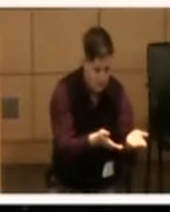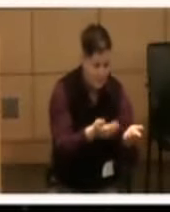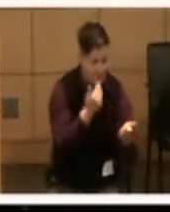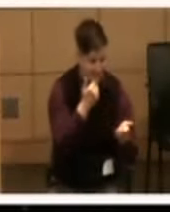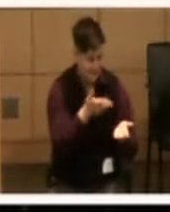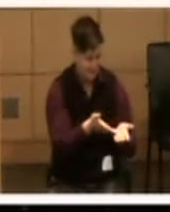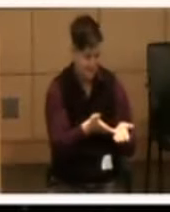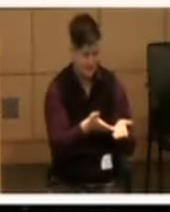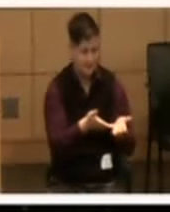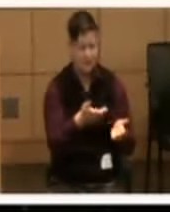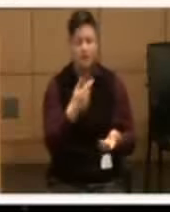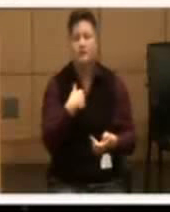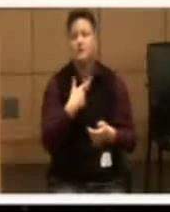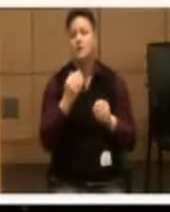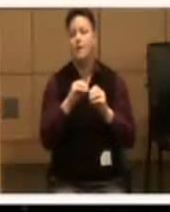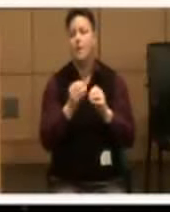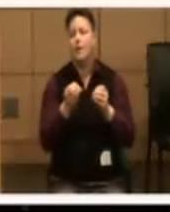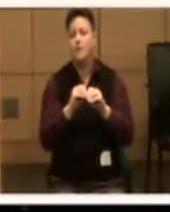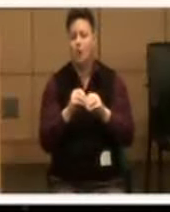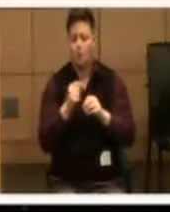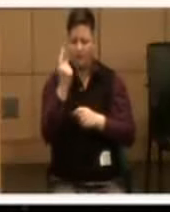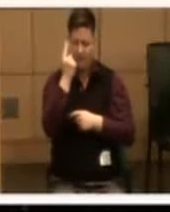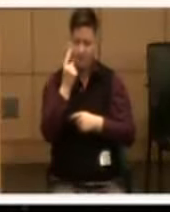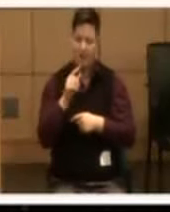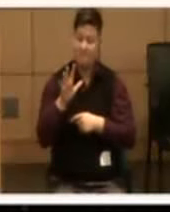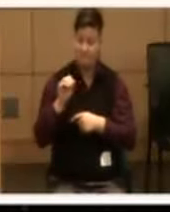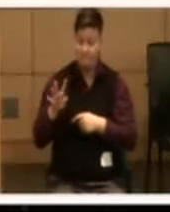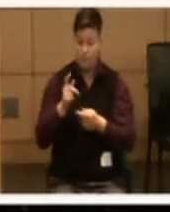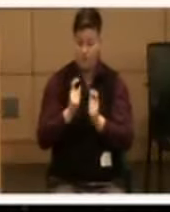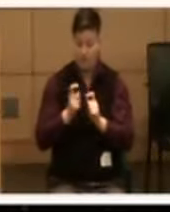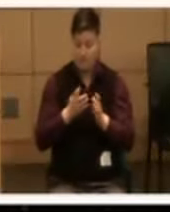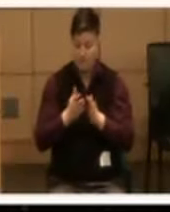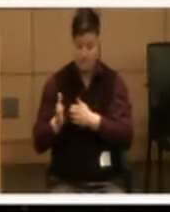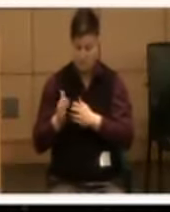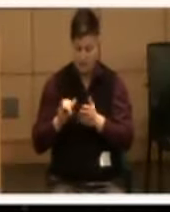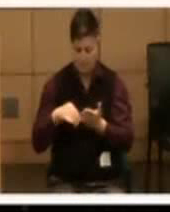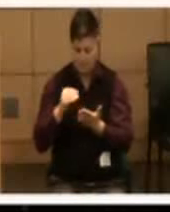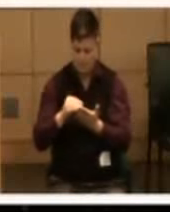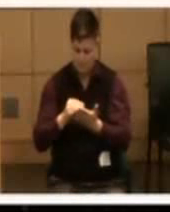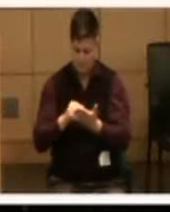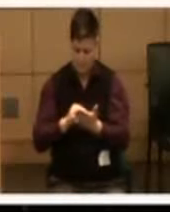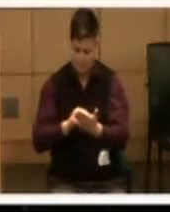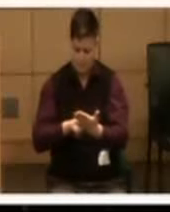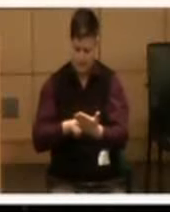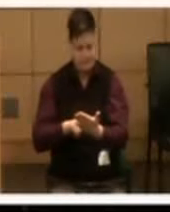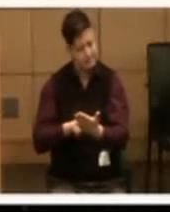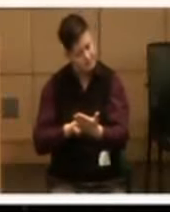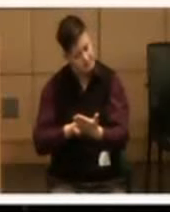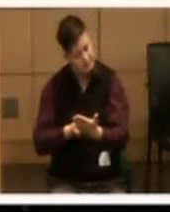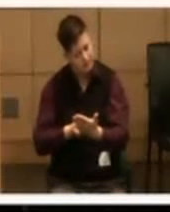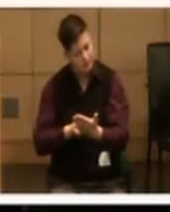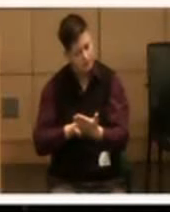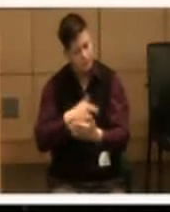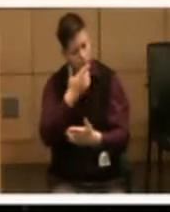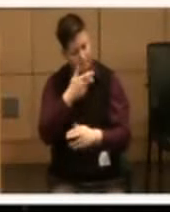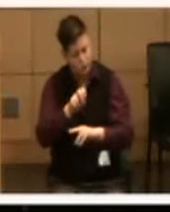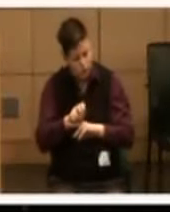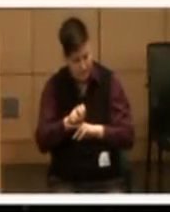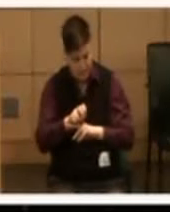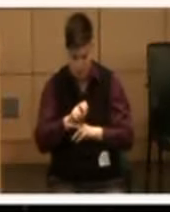more at accommodation plans through 504. And looking more and more at doing the preferential